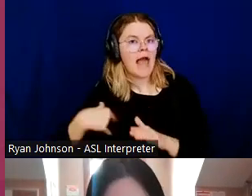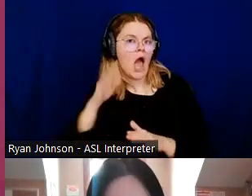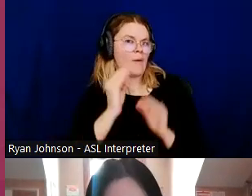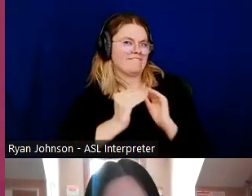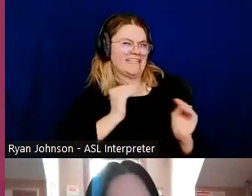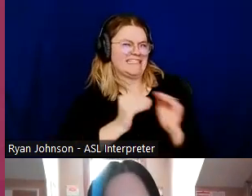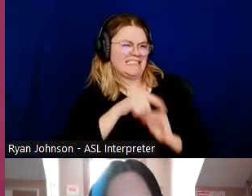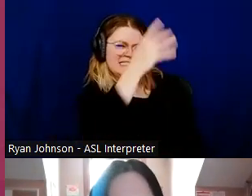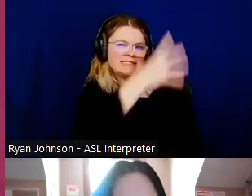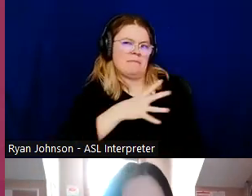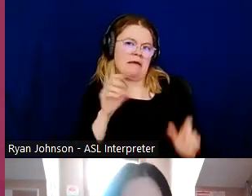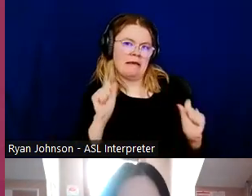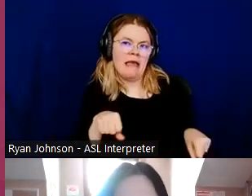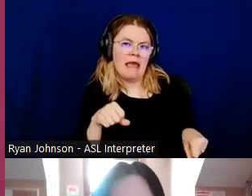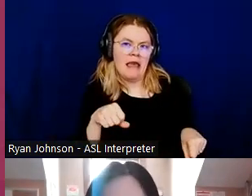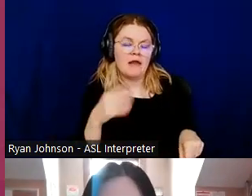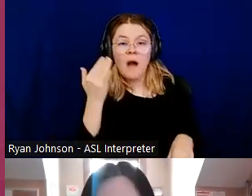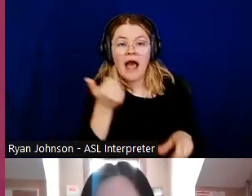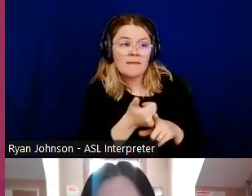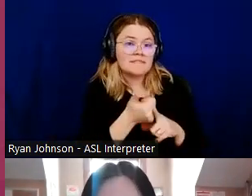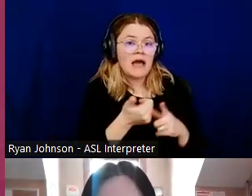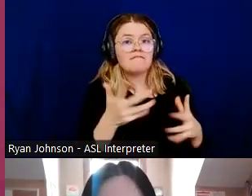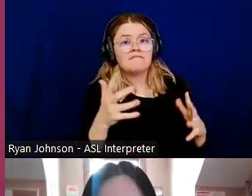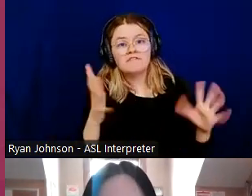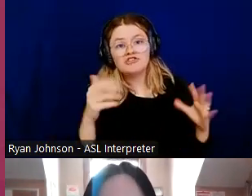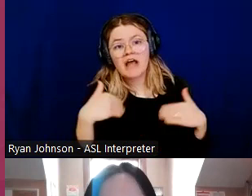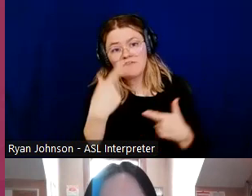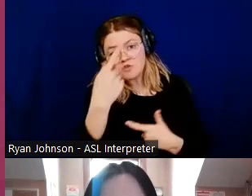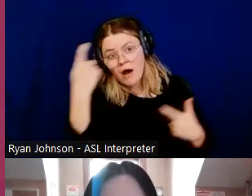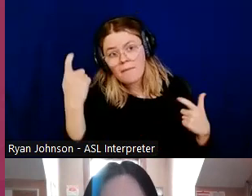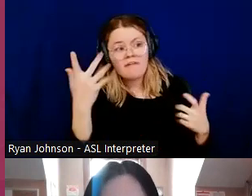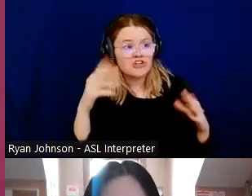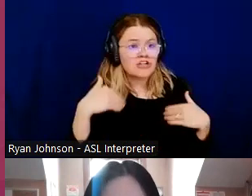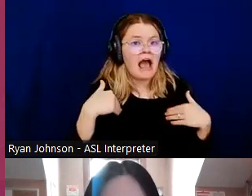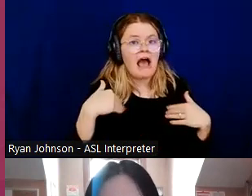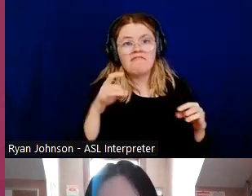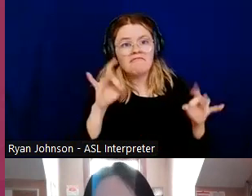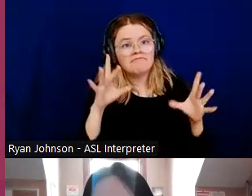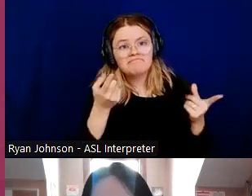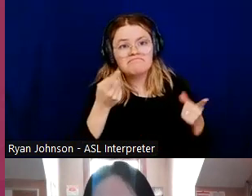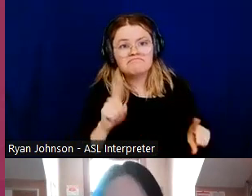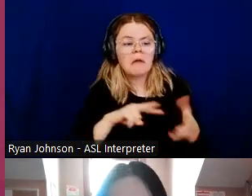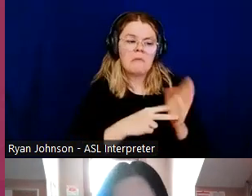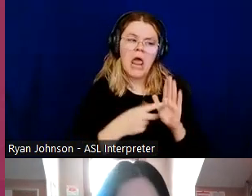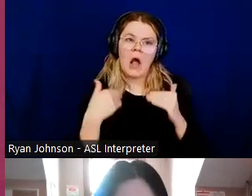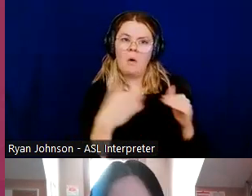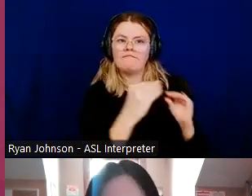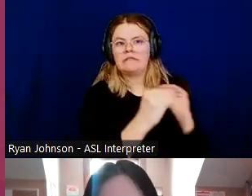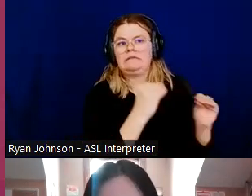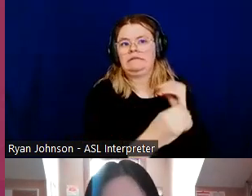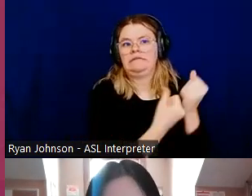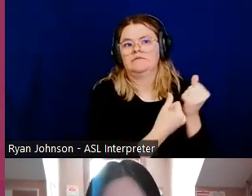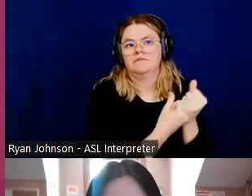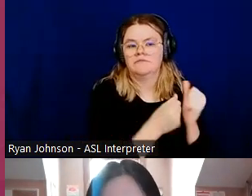broken because of their past, their trauma, whatever is going on in their life, the way they are acting. They're young